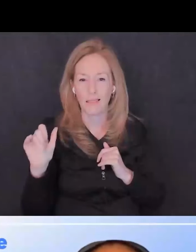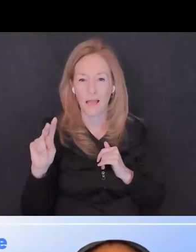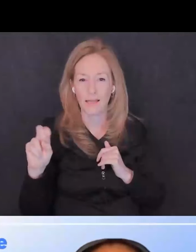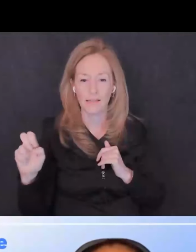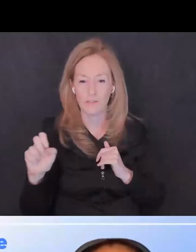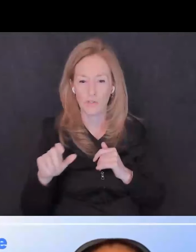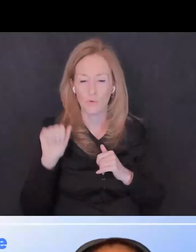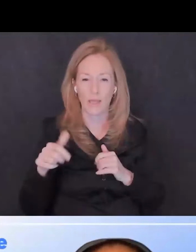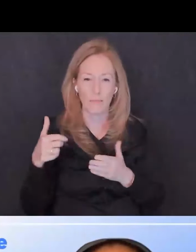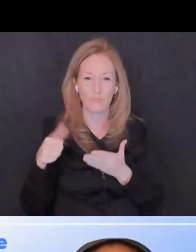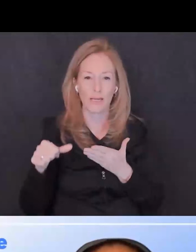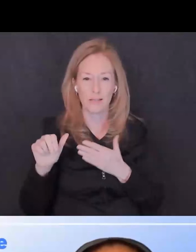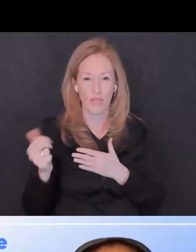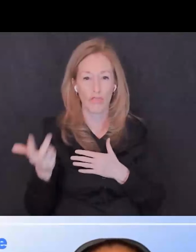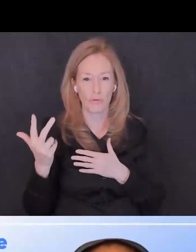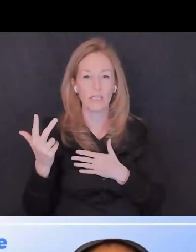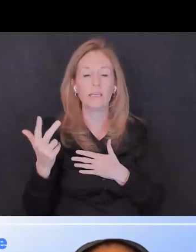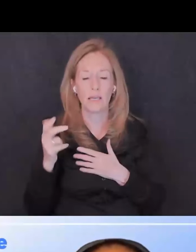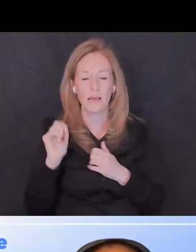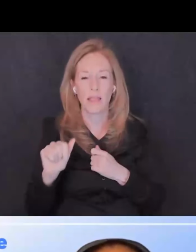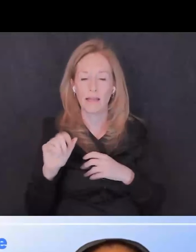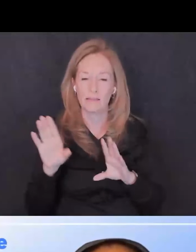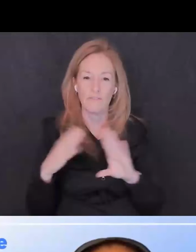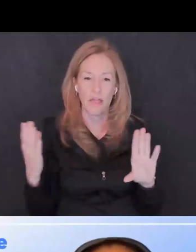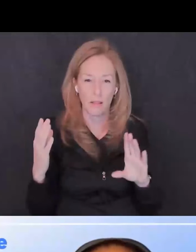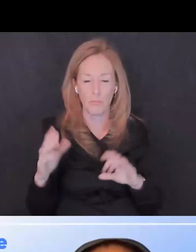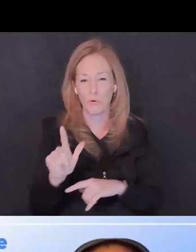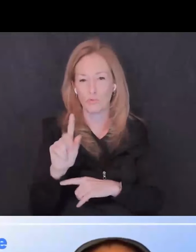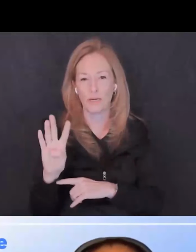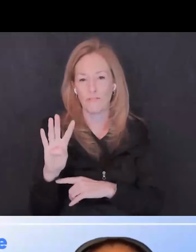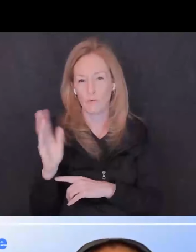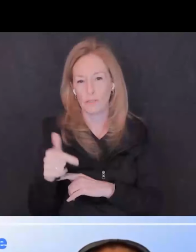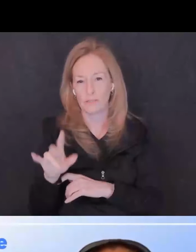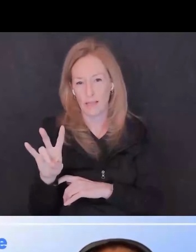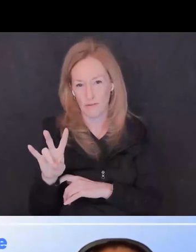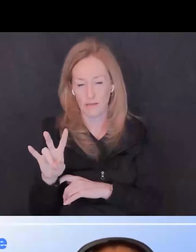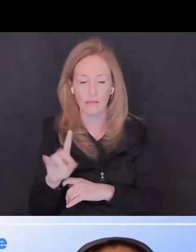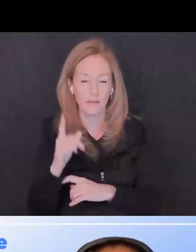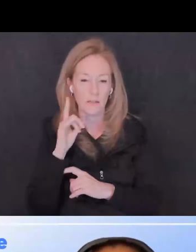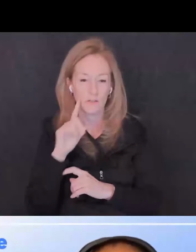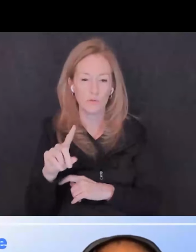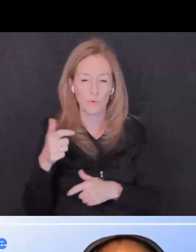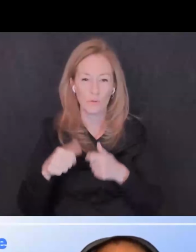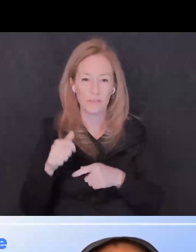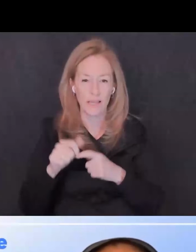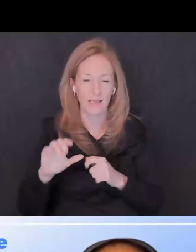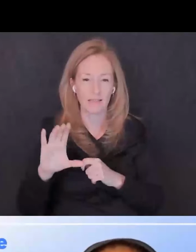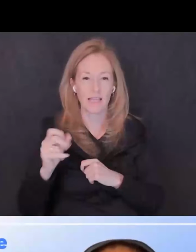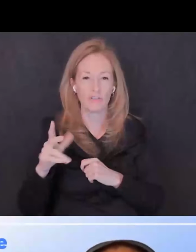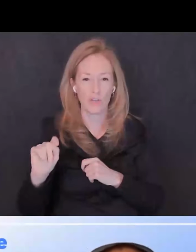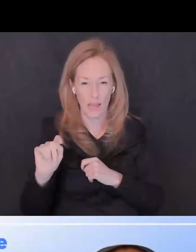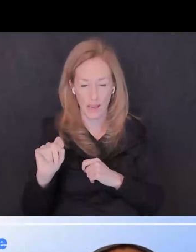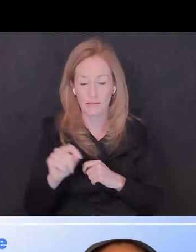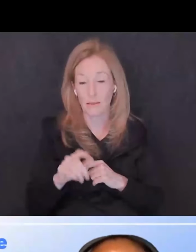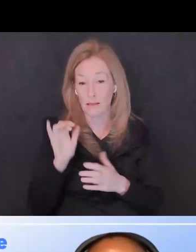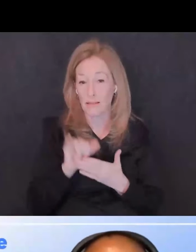to availability 24/7, as well as via chat and text. So very pleased to have that available. And of